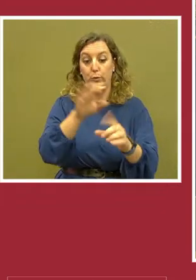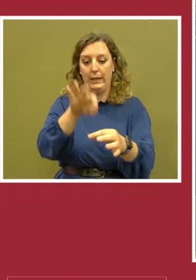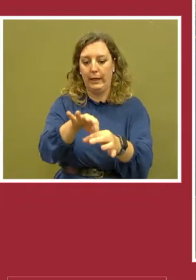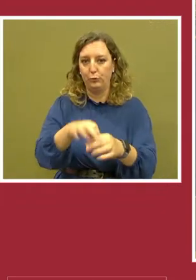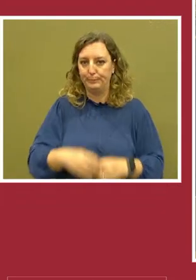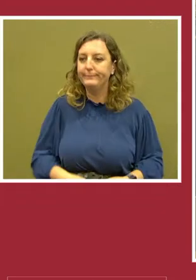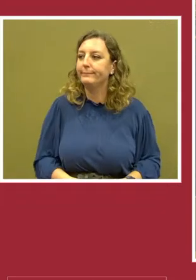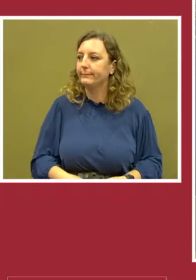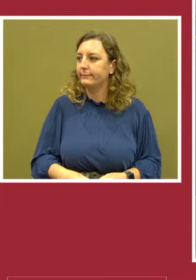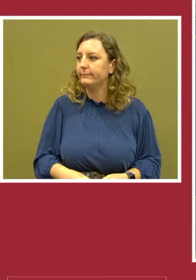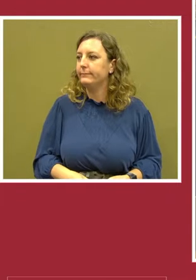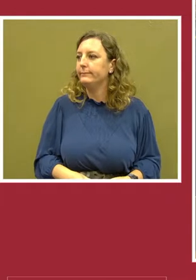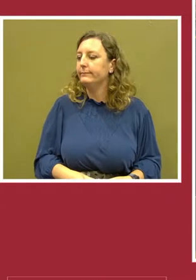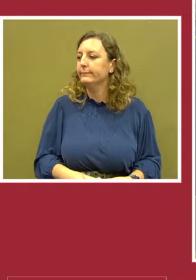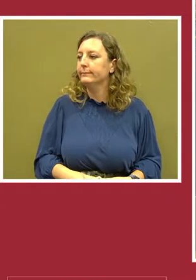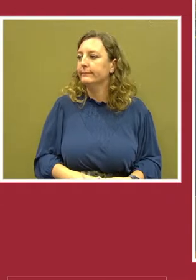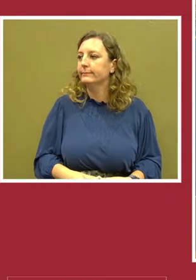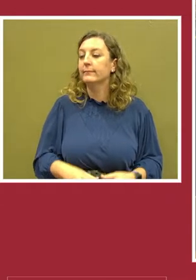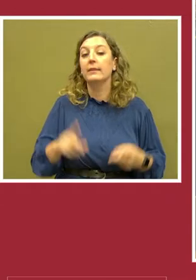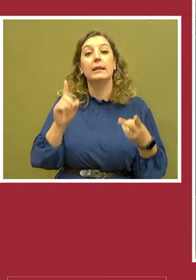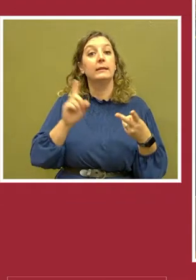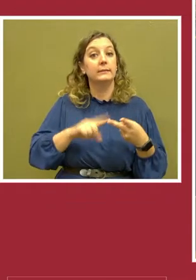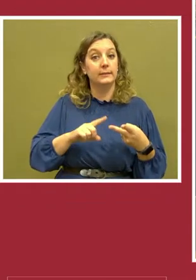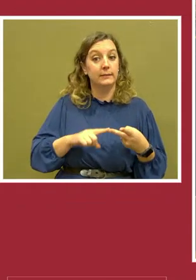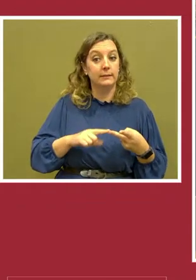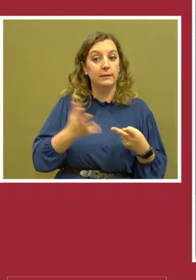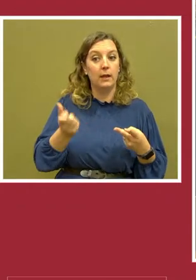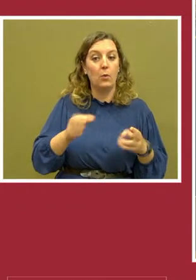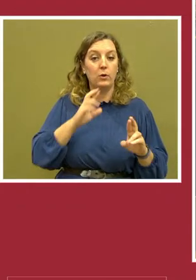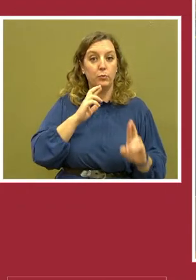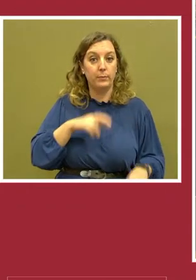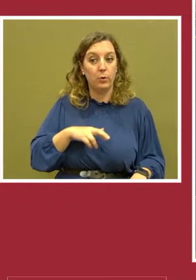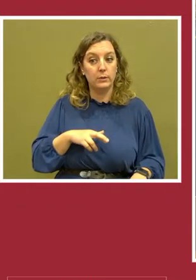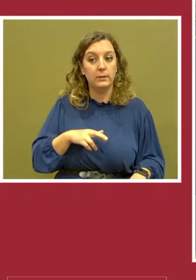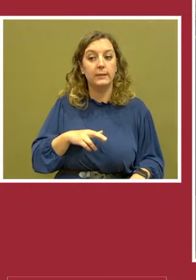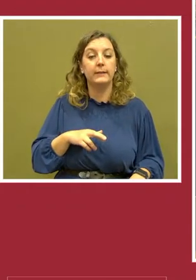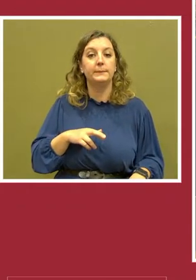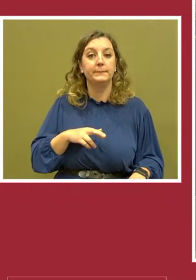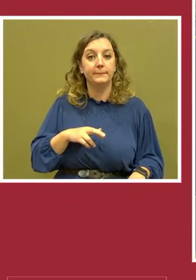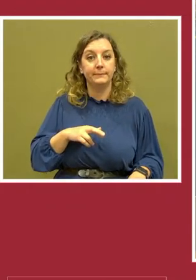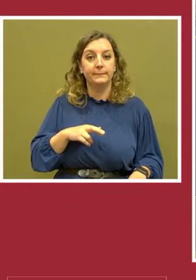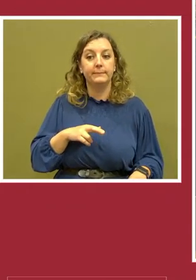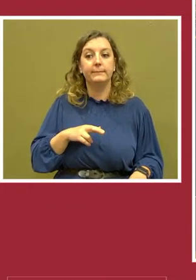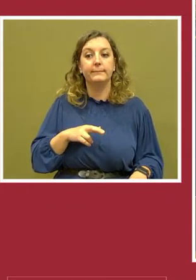election. The second thing I would like to report on